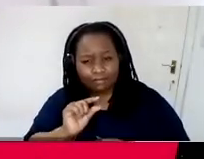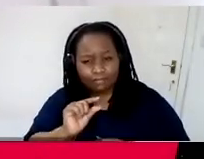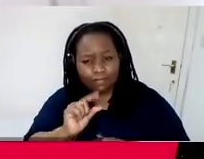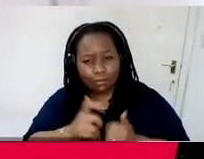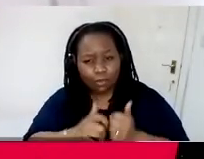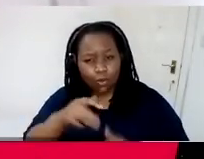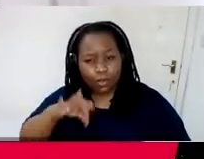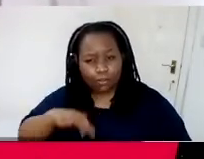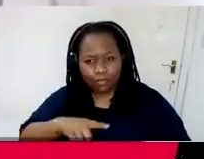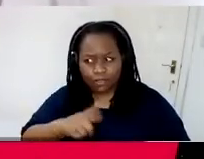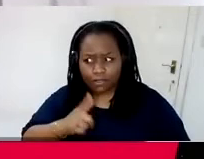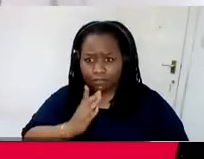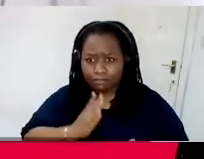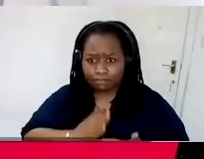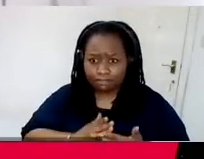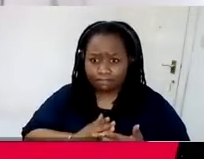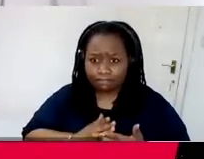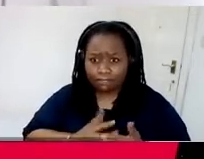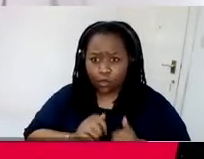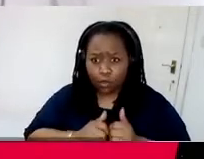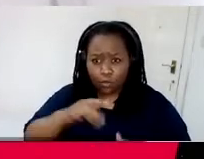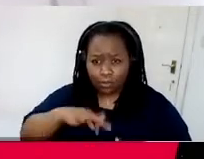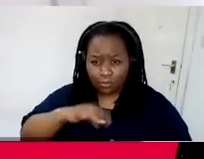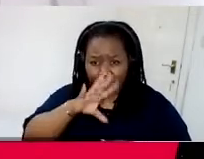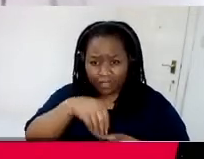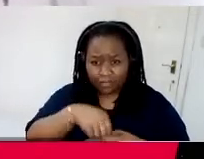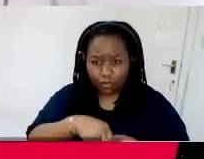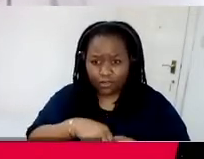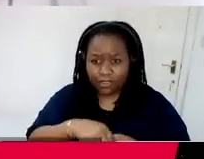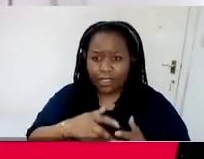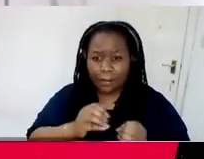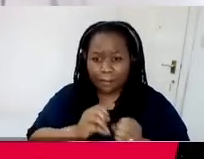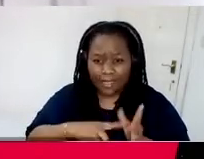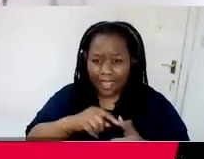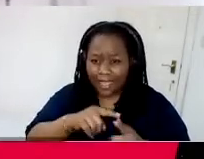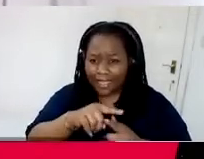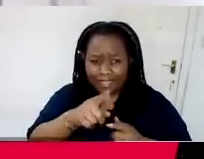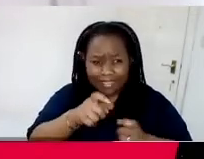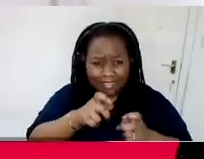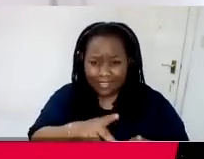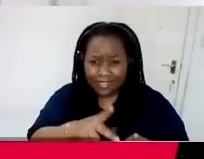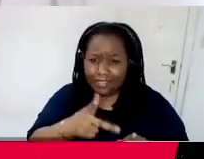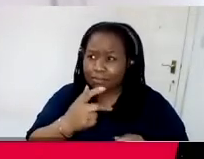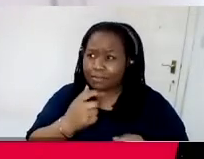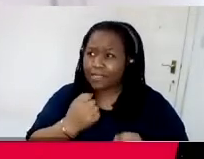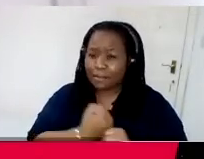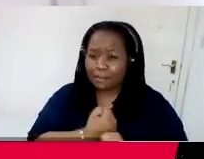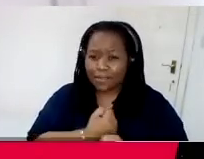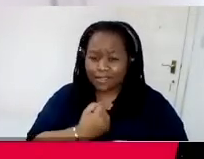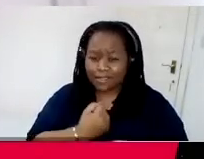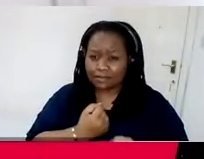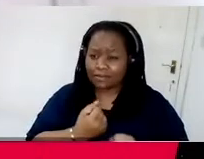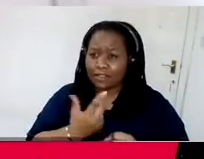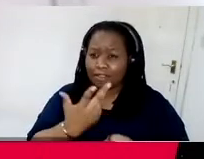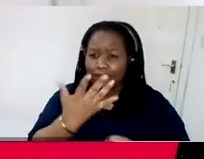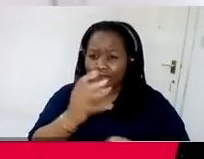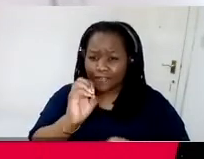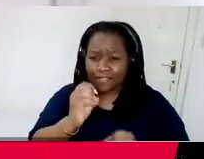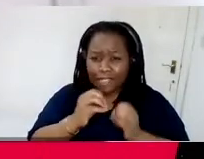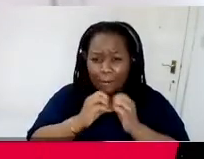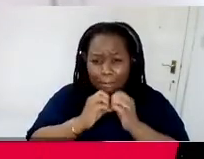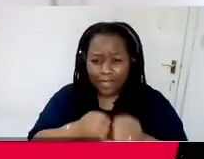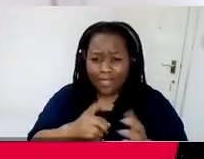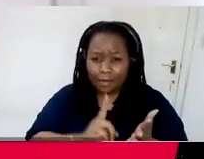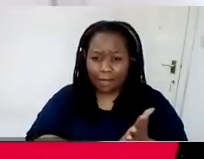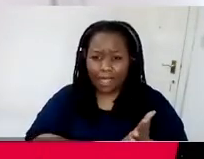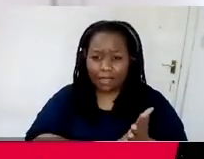me wrong, it is partly about corporate profit. BAE Systems has made over £15 billion in revenue since the war in